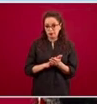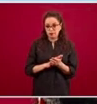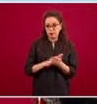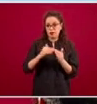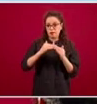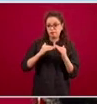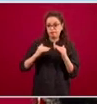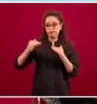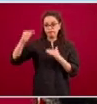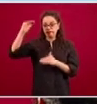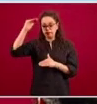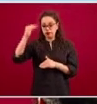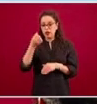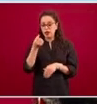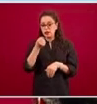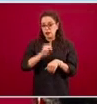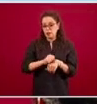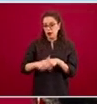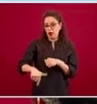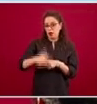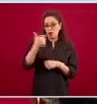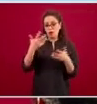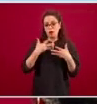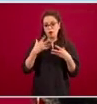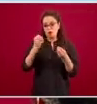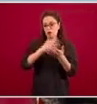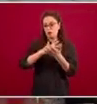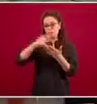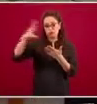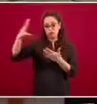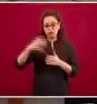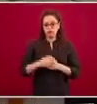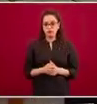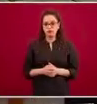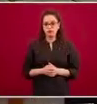that comes from other health vigilance protocols.